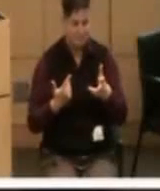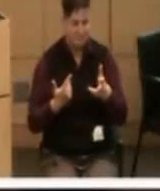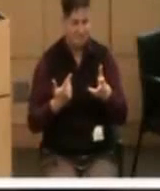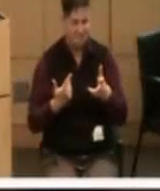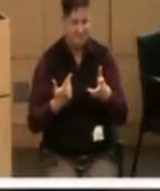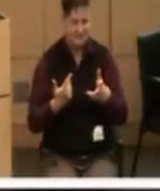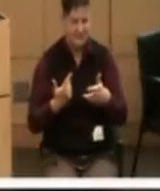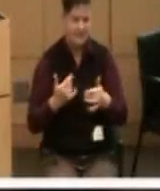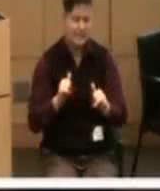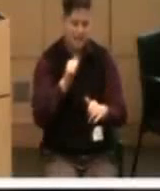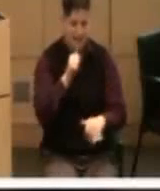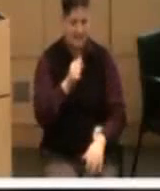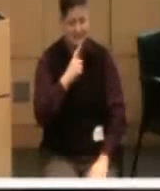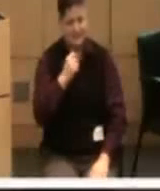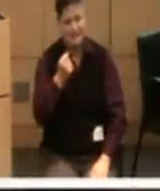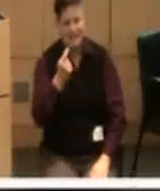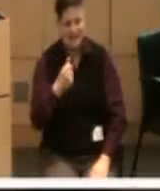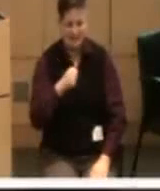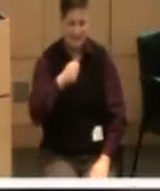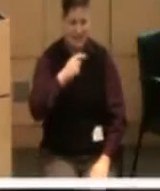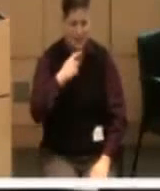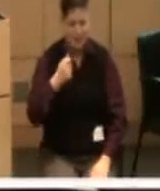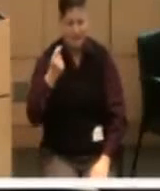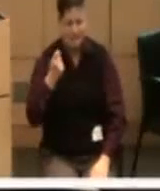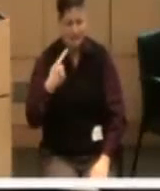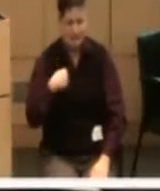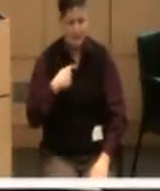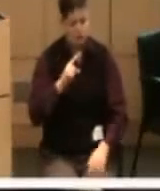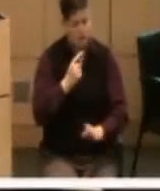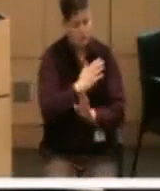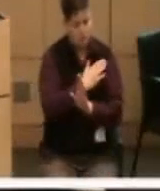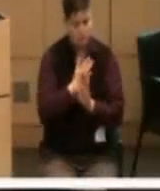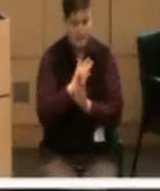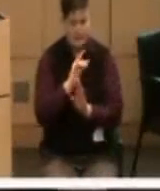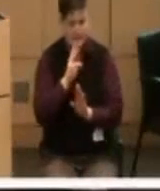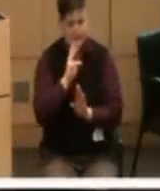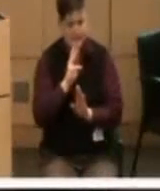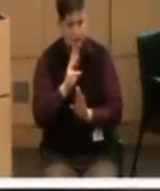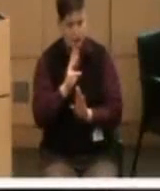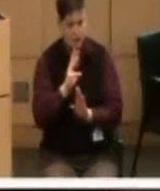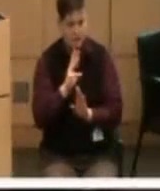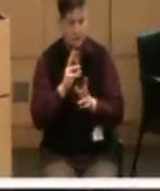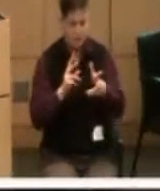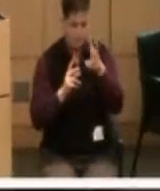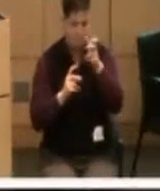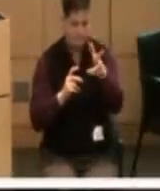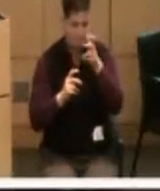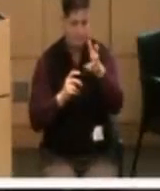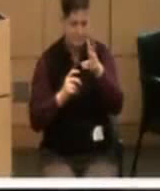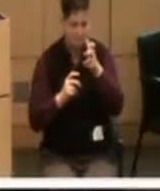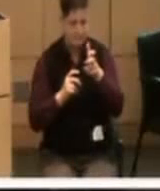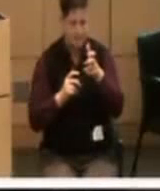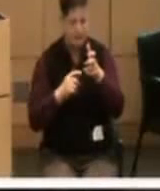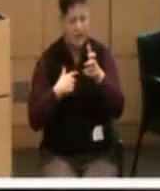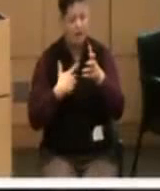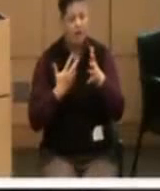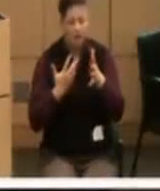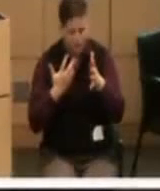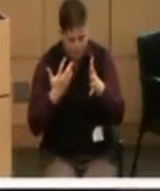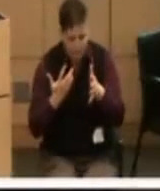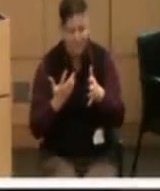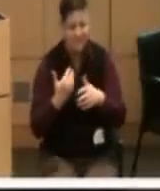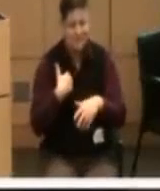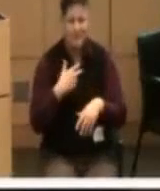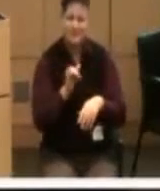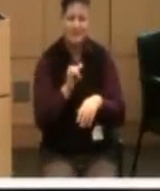10, 11 years. It's more, I think, 5 or 6 years. But still, it doesn't shut down. So I think there's probably something we can gain from that, from the hearing aspect